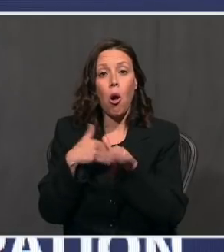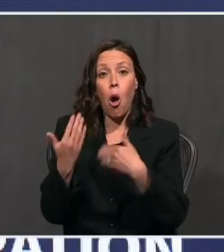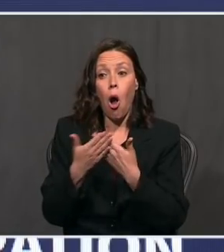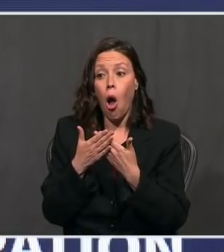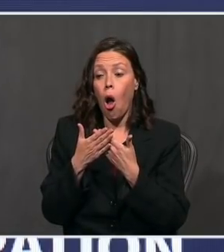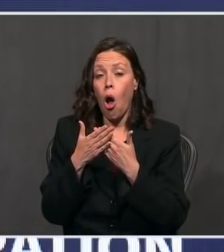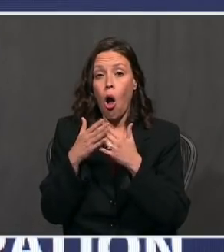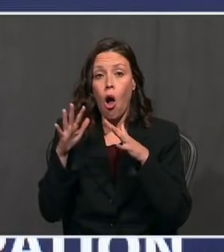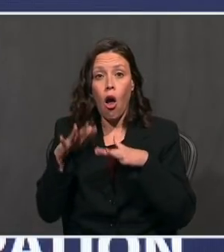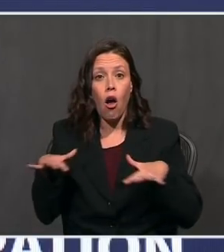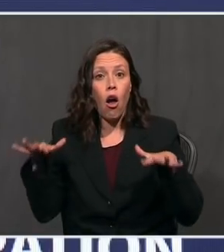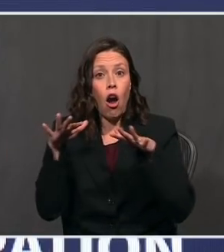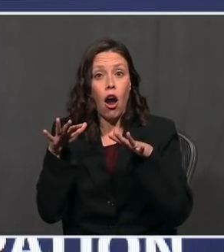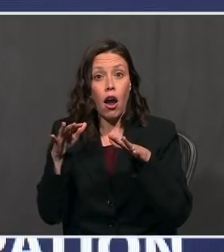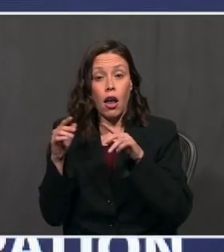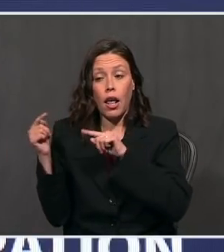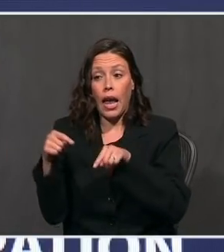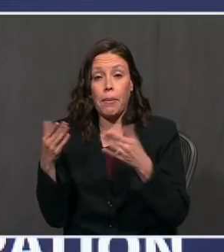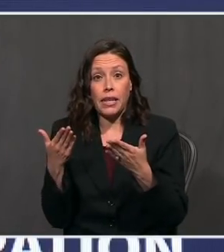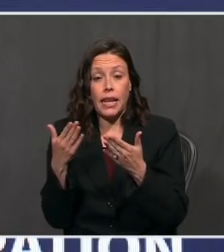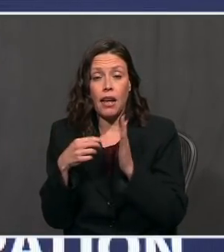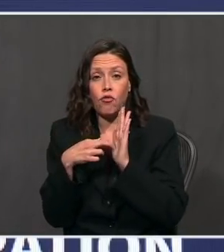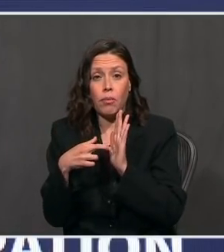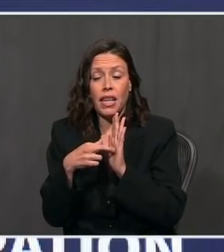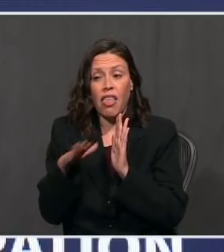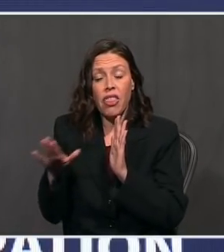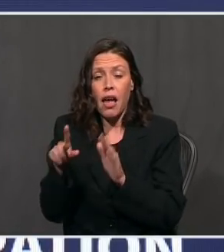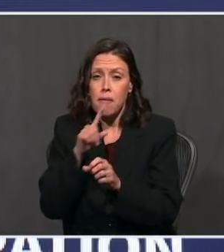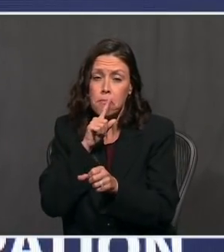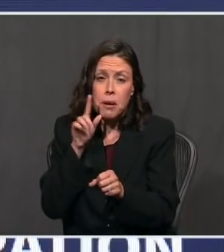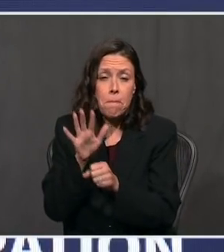the officials represented here so well at every level,